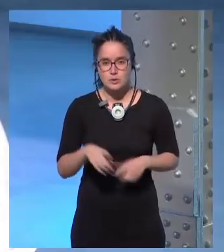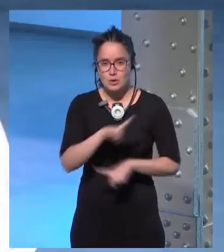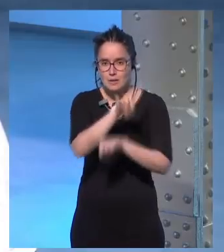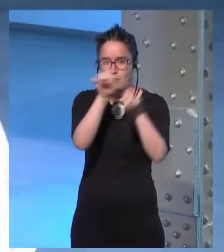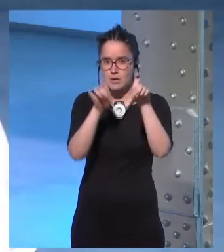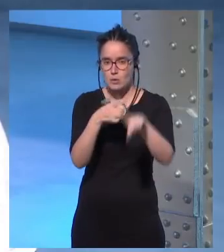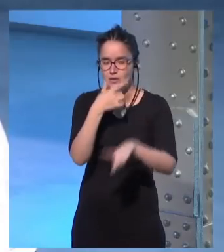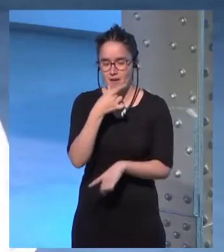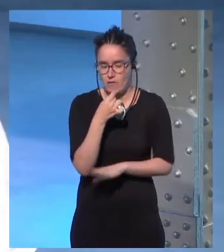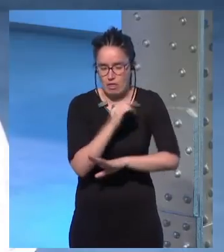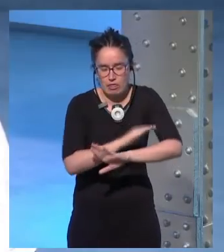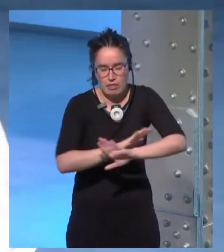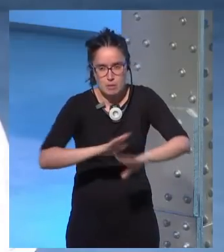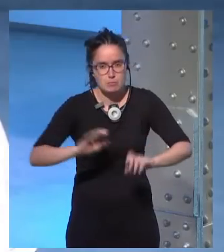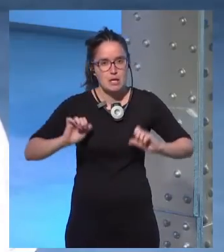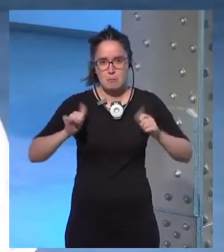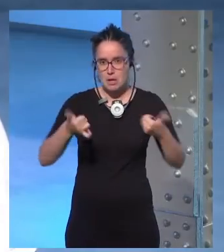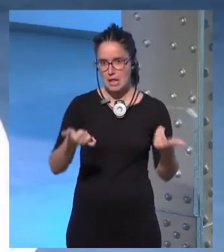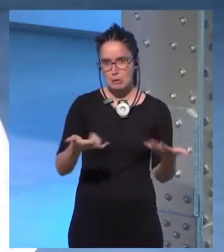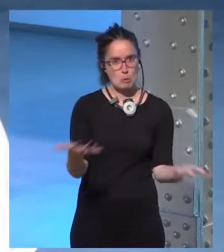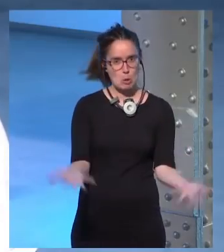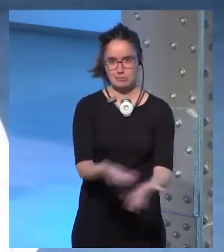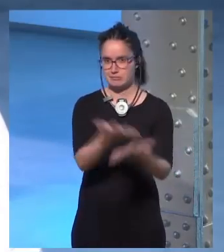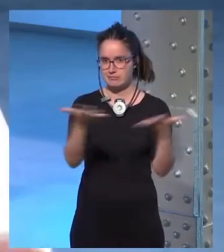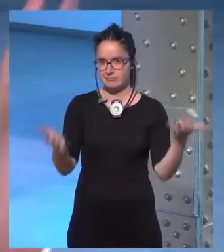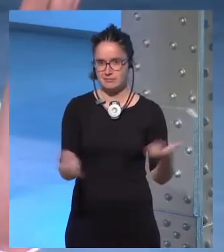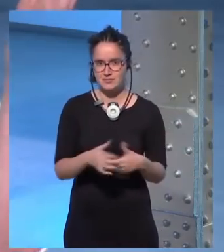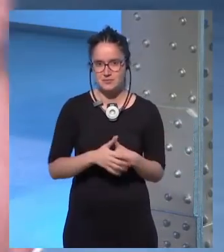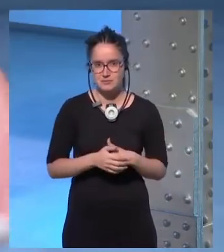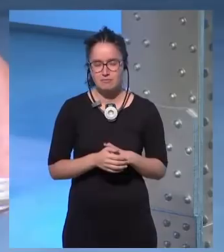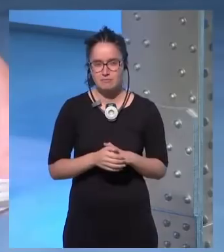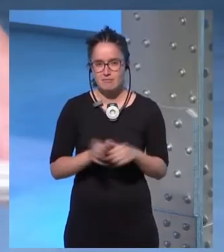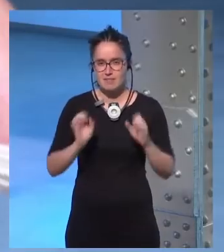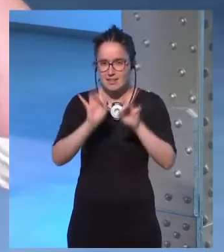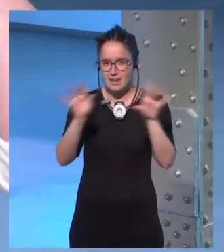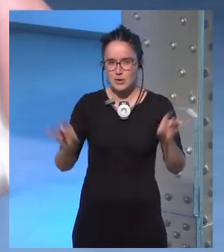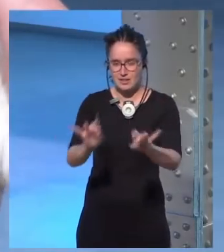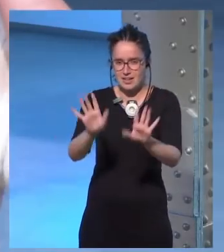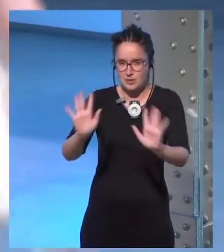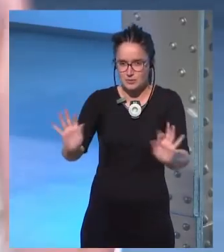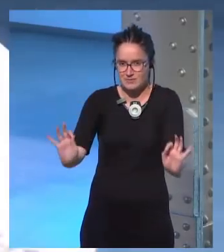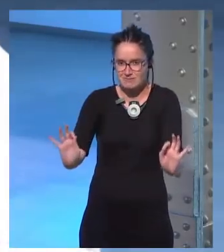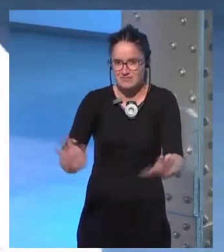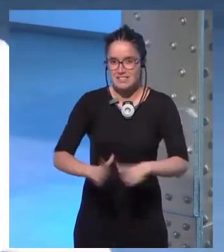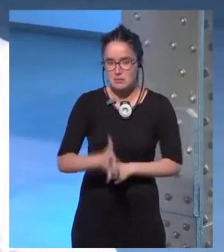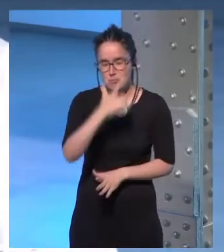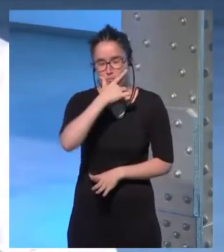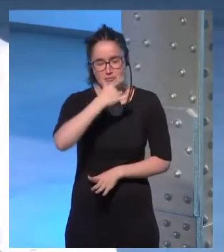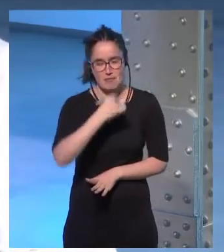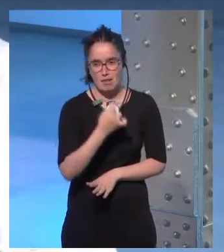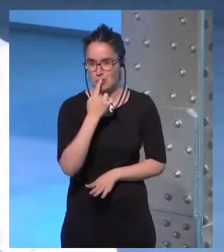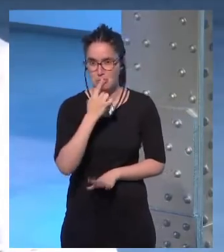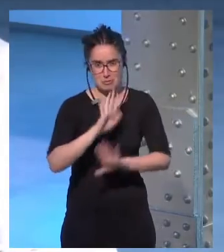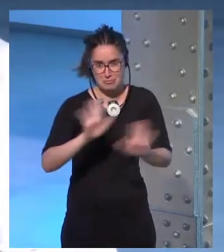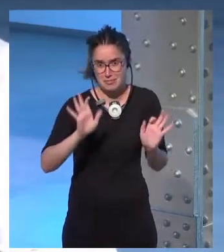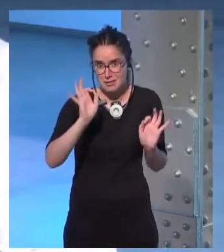these type of characters that she creates? This is an easy question, as you see. Very easy.